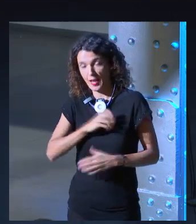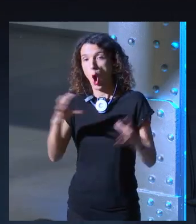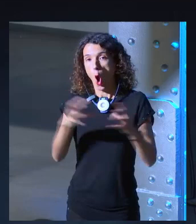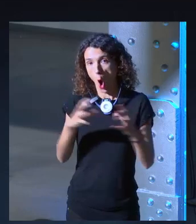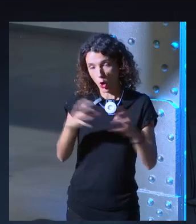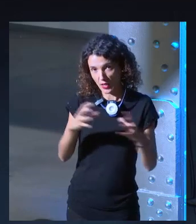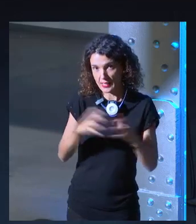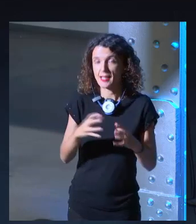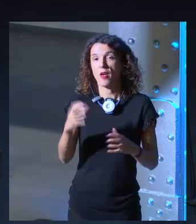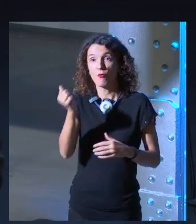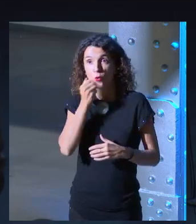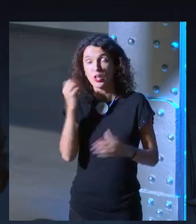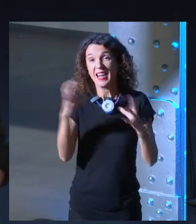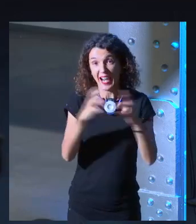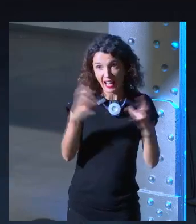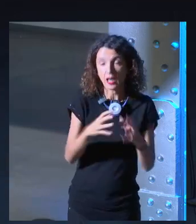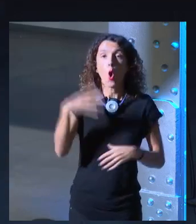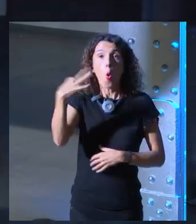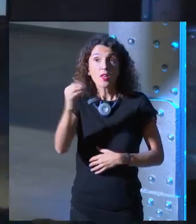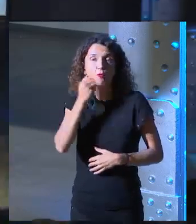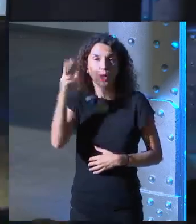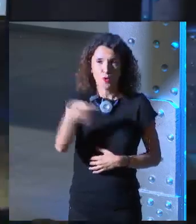her. She's my publisher.